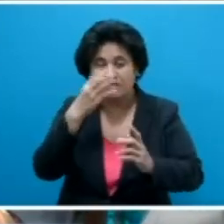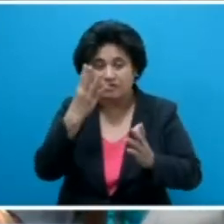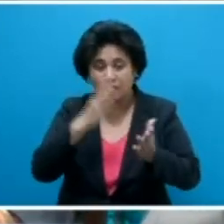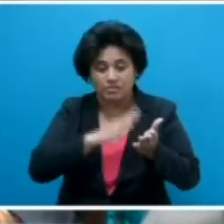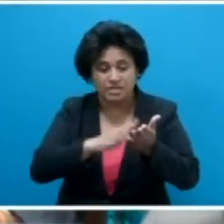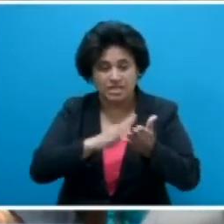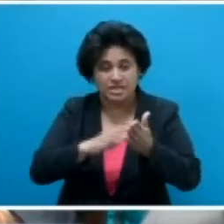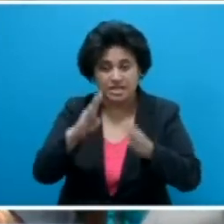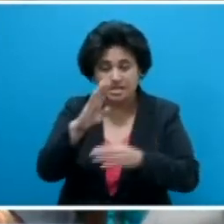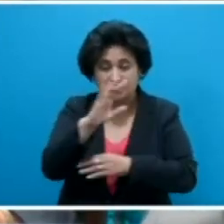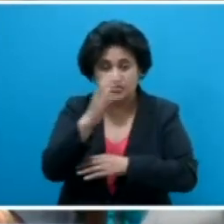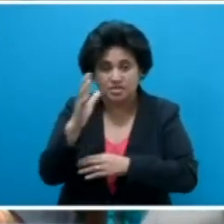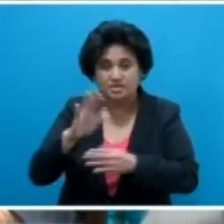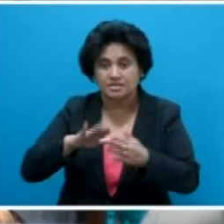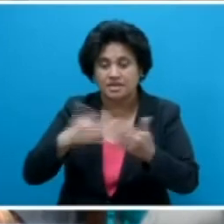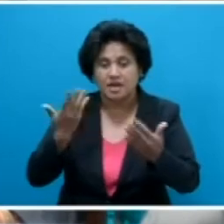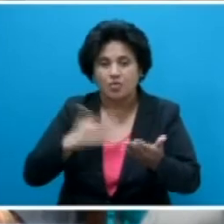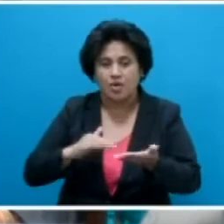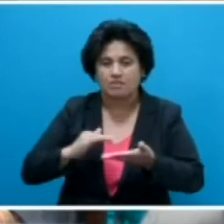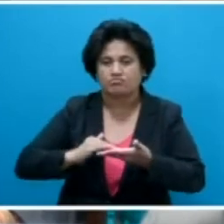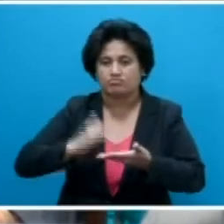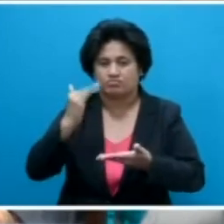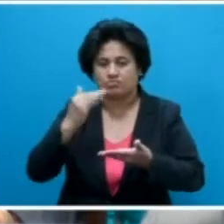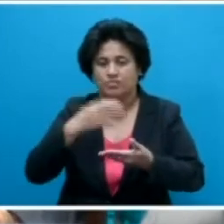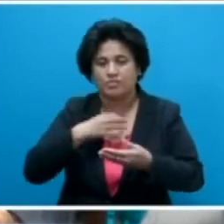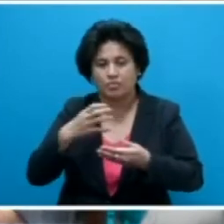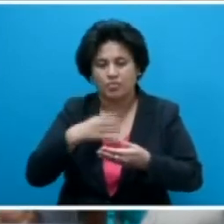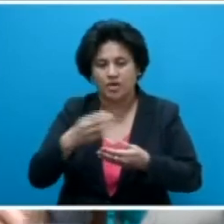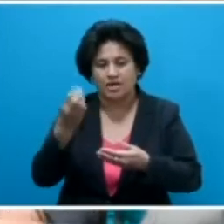to 30 million trees in 15 years.